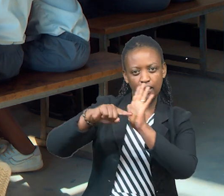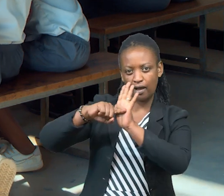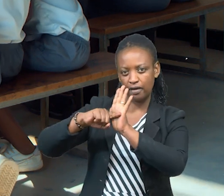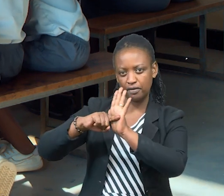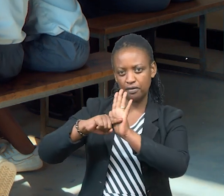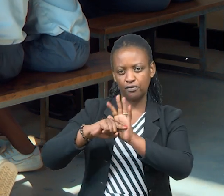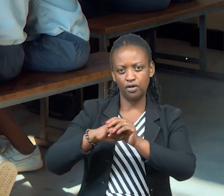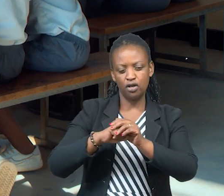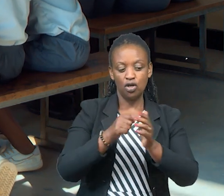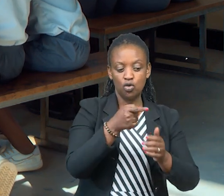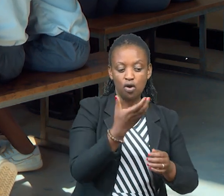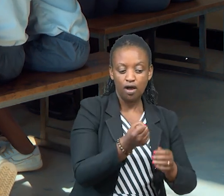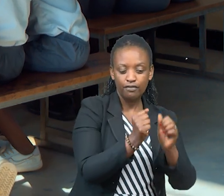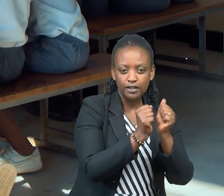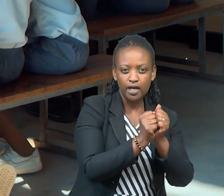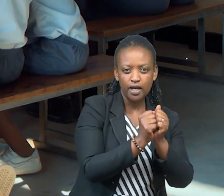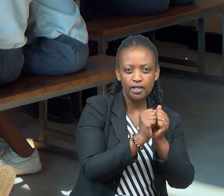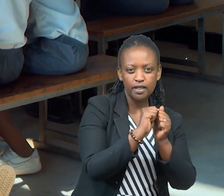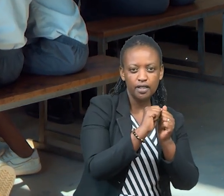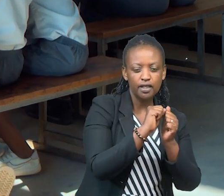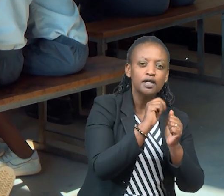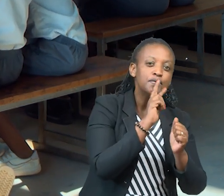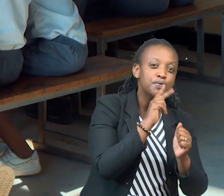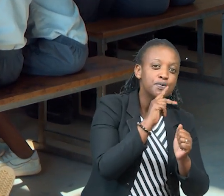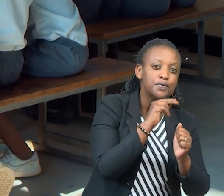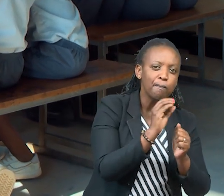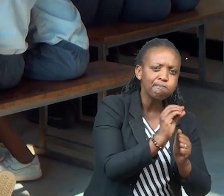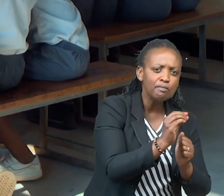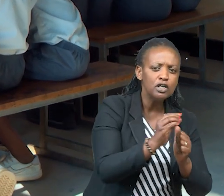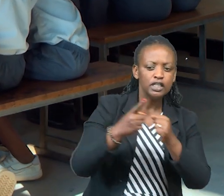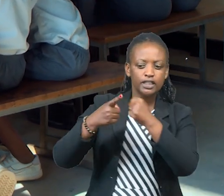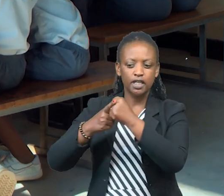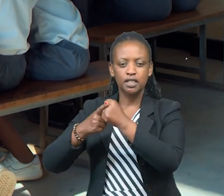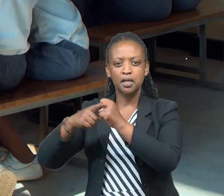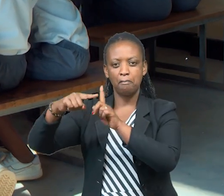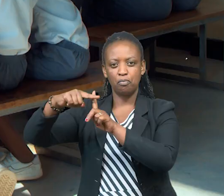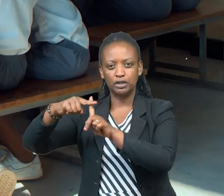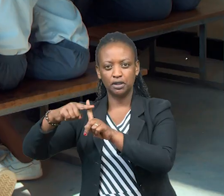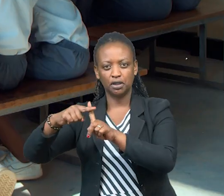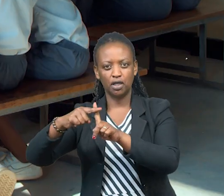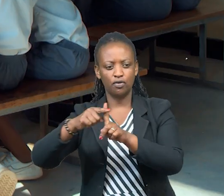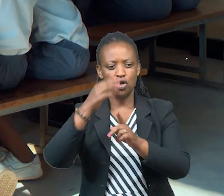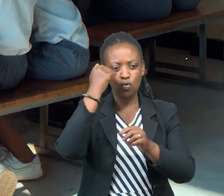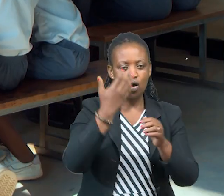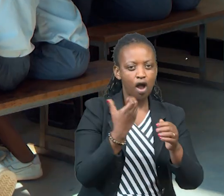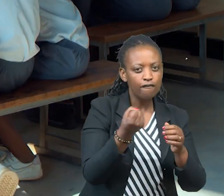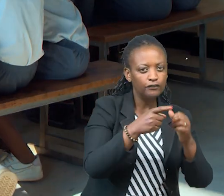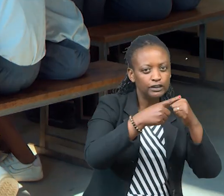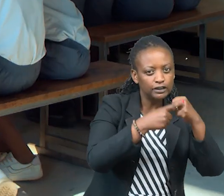negative. So you have 10 red counters. 6 is positive. That's why you have